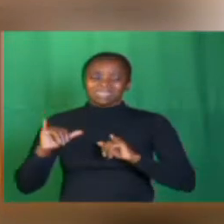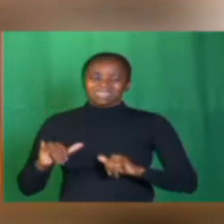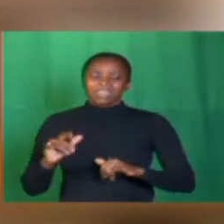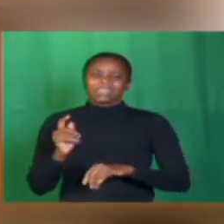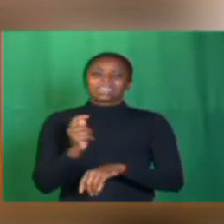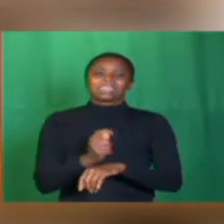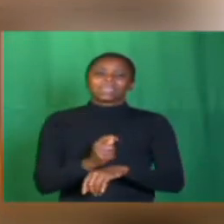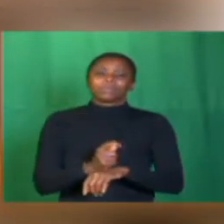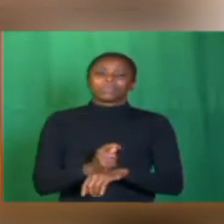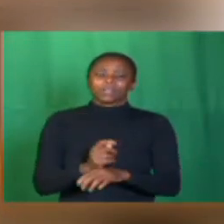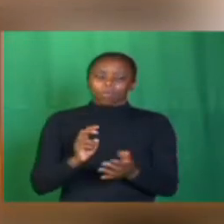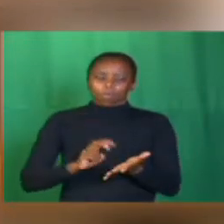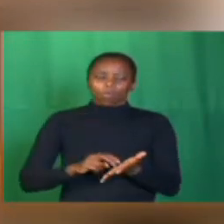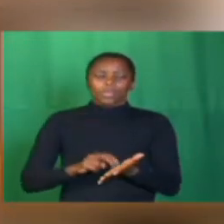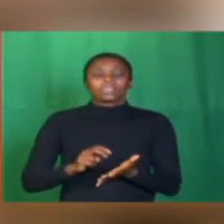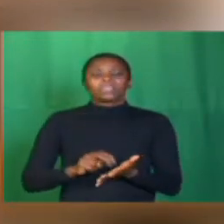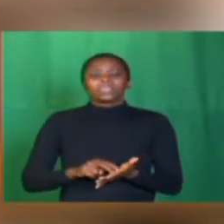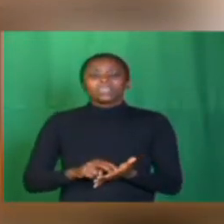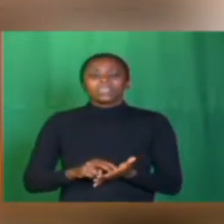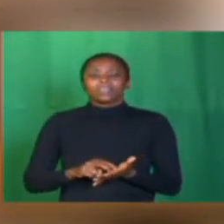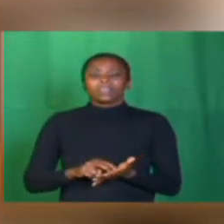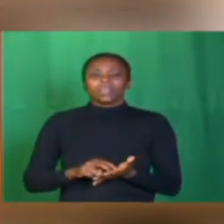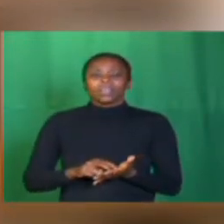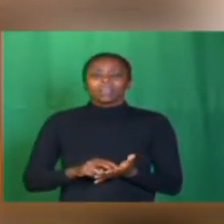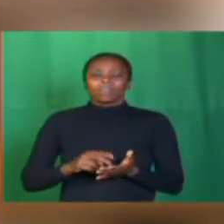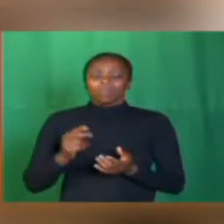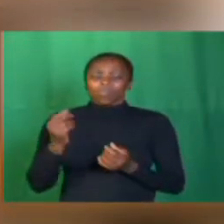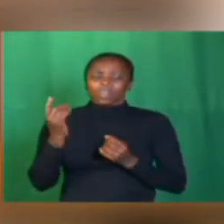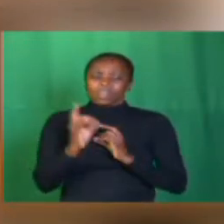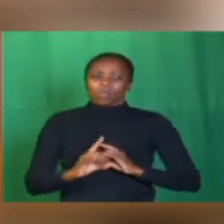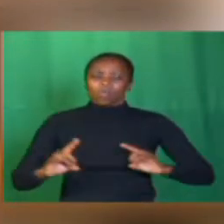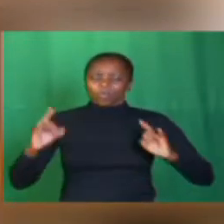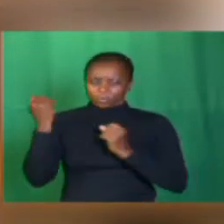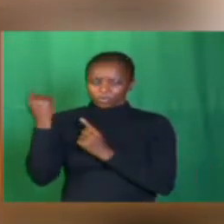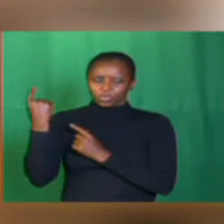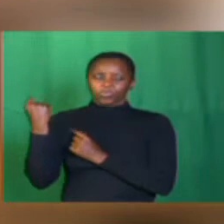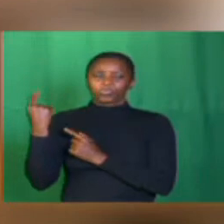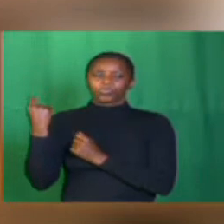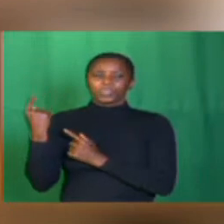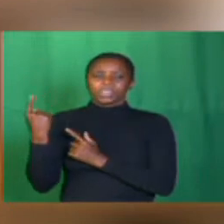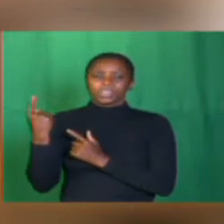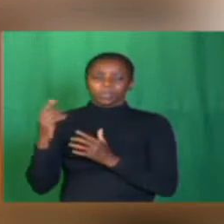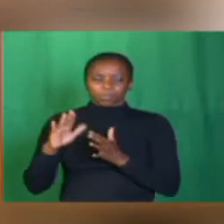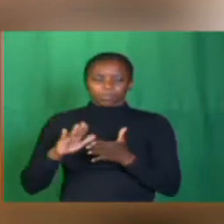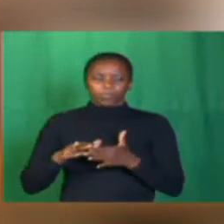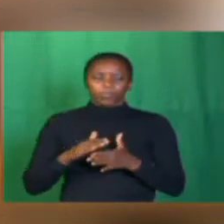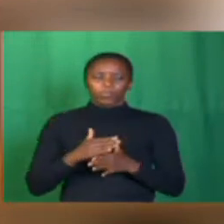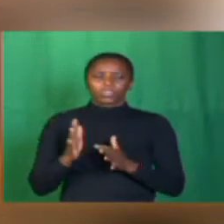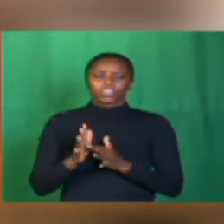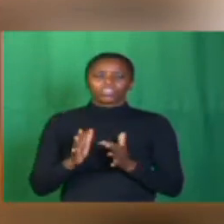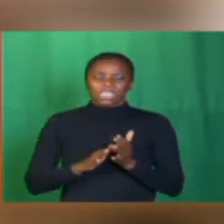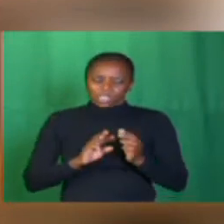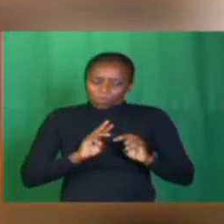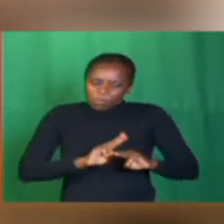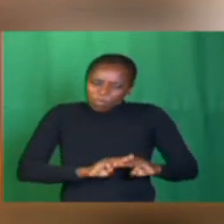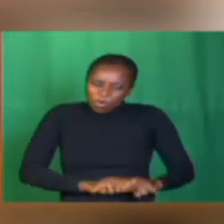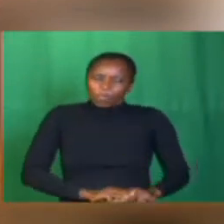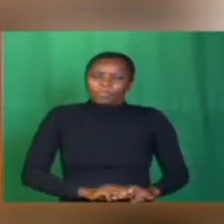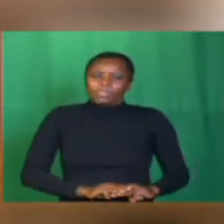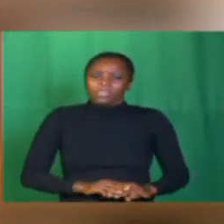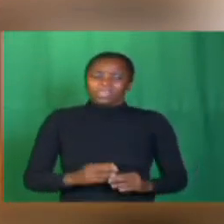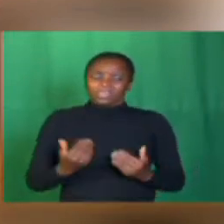instructed, waiting for what? Waiting for the Holy Spirit that Jesus Christ had promised them. So that shows